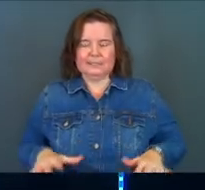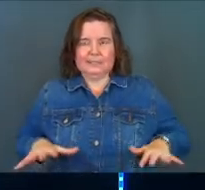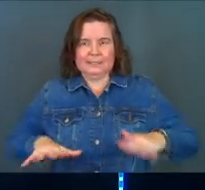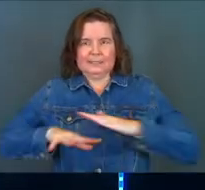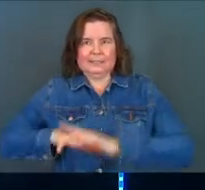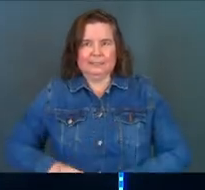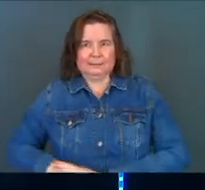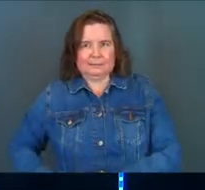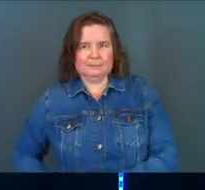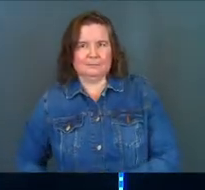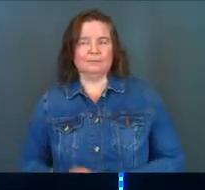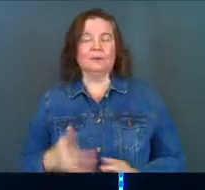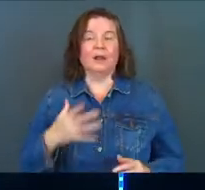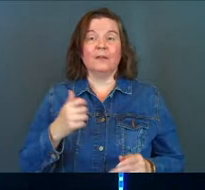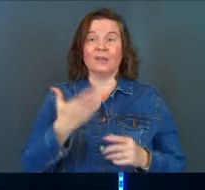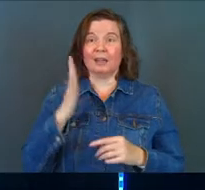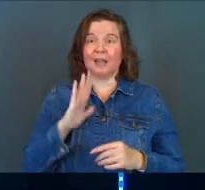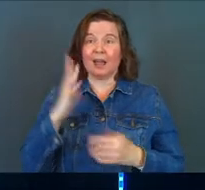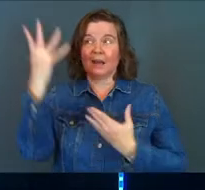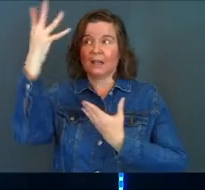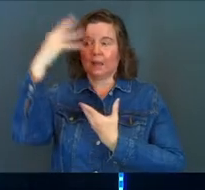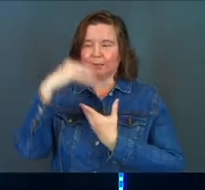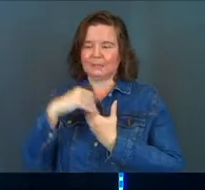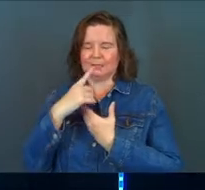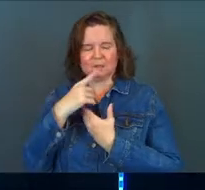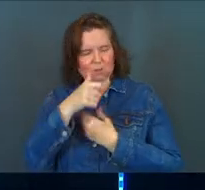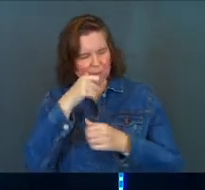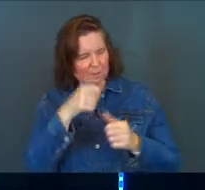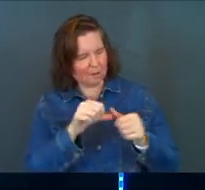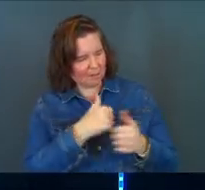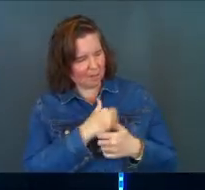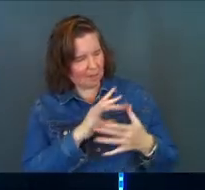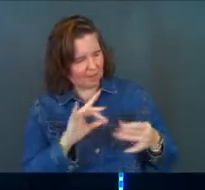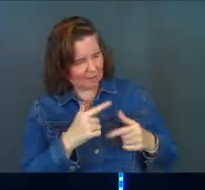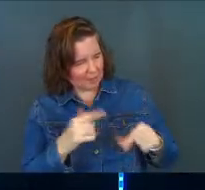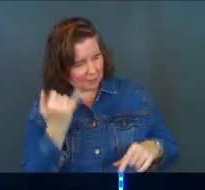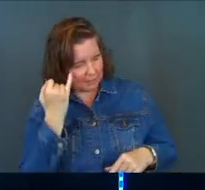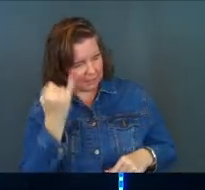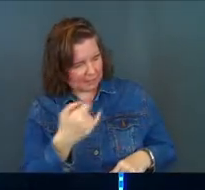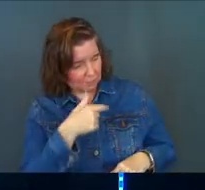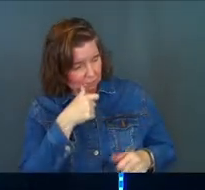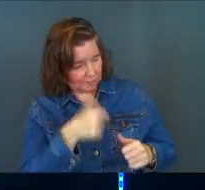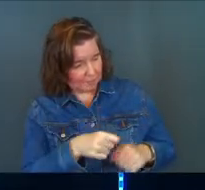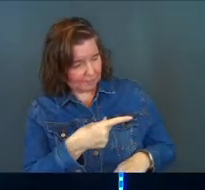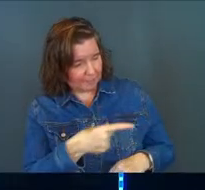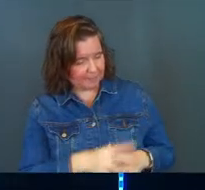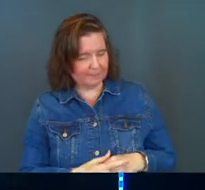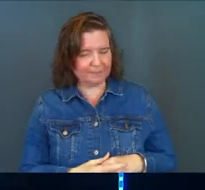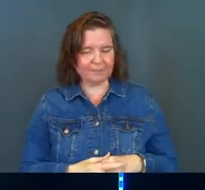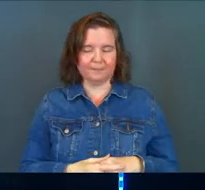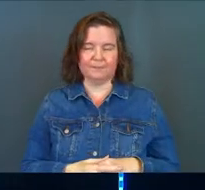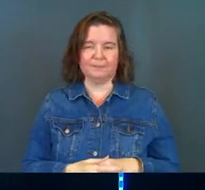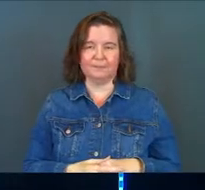I don't want to do it. And God comes in and says, you remember that love languages idea?